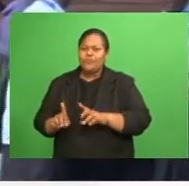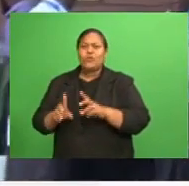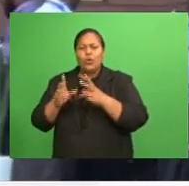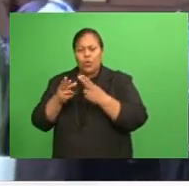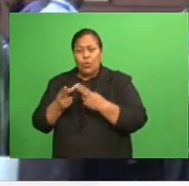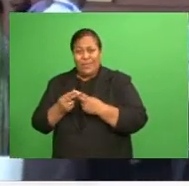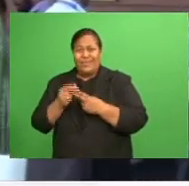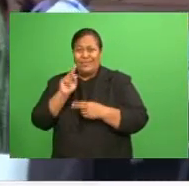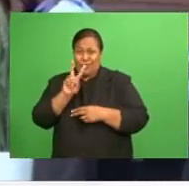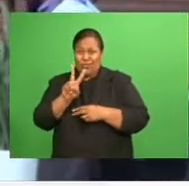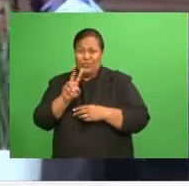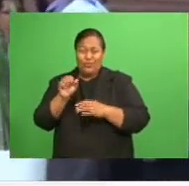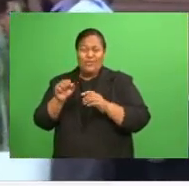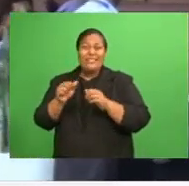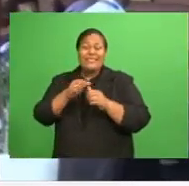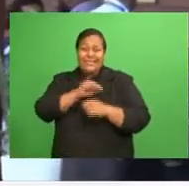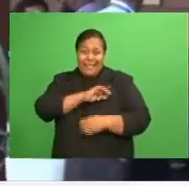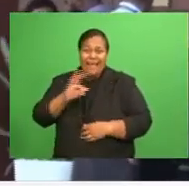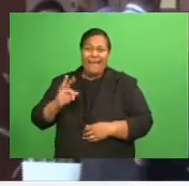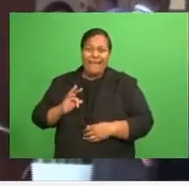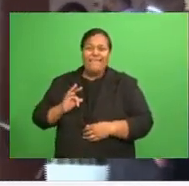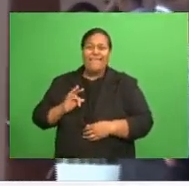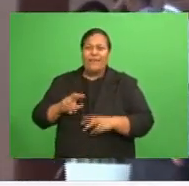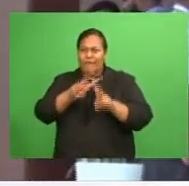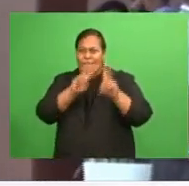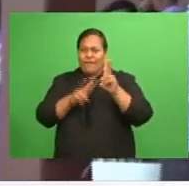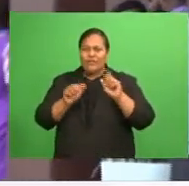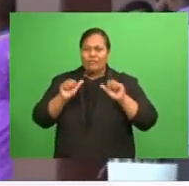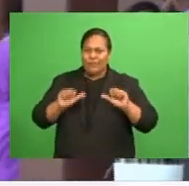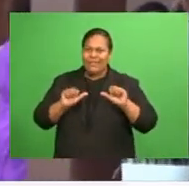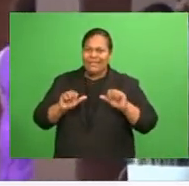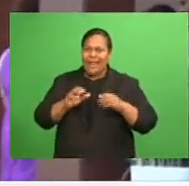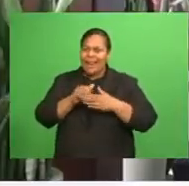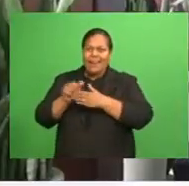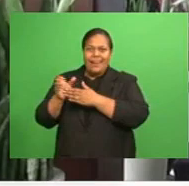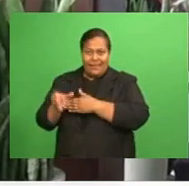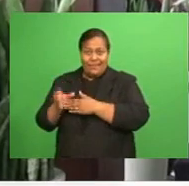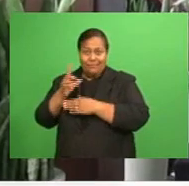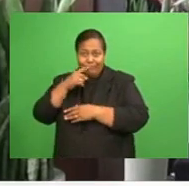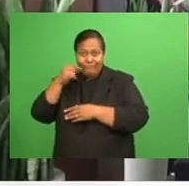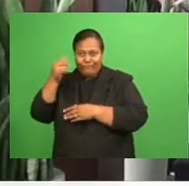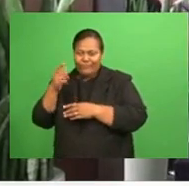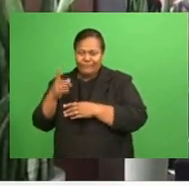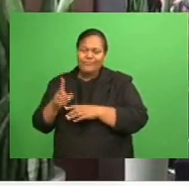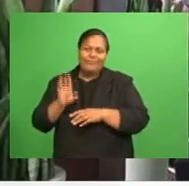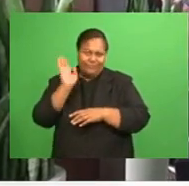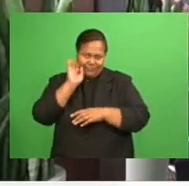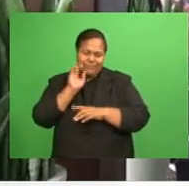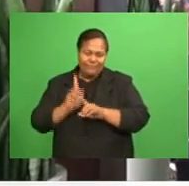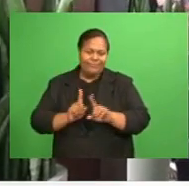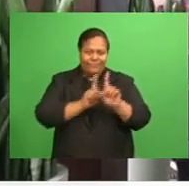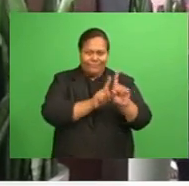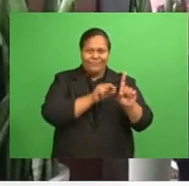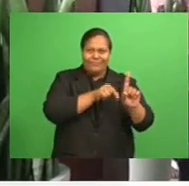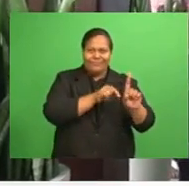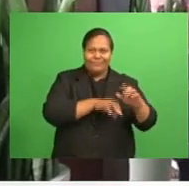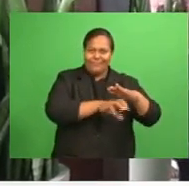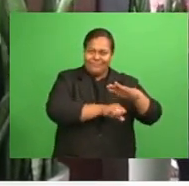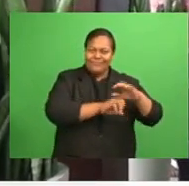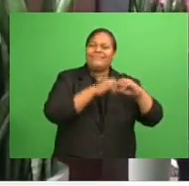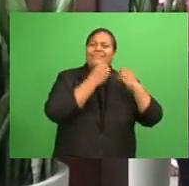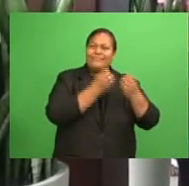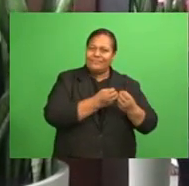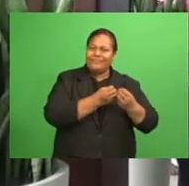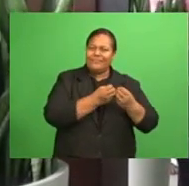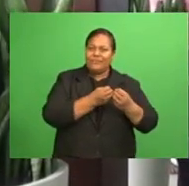the two acting vice presidents and party leader Sitiveni Rambuka, cooperated with FICAC officers. Rambuka has been requested